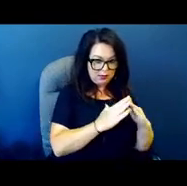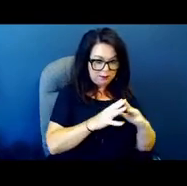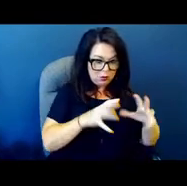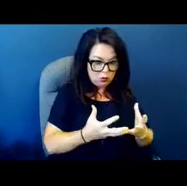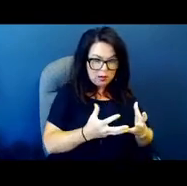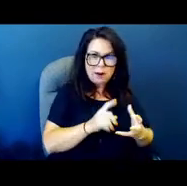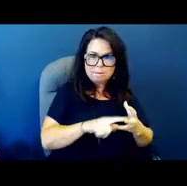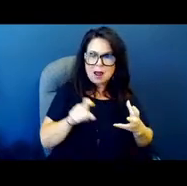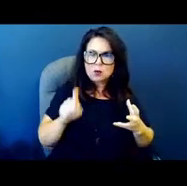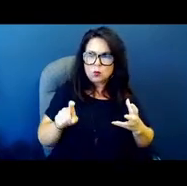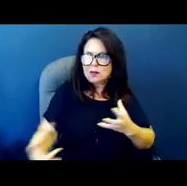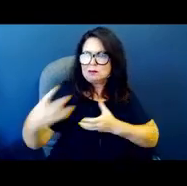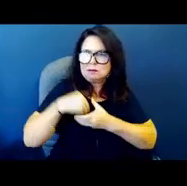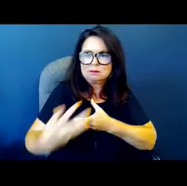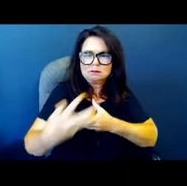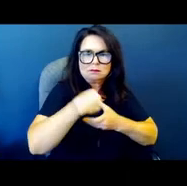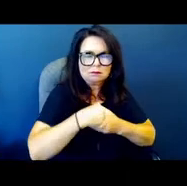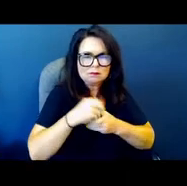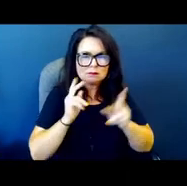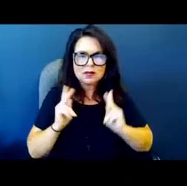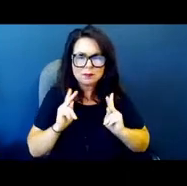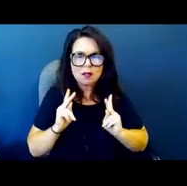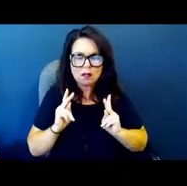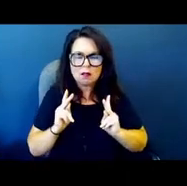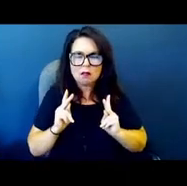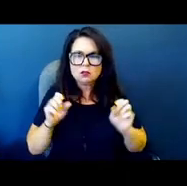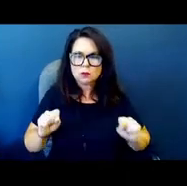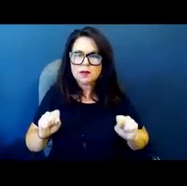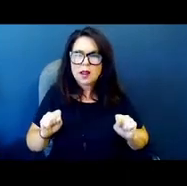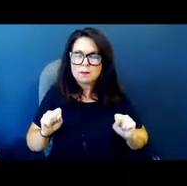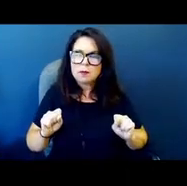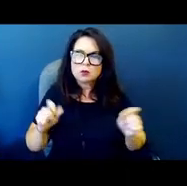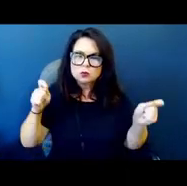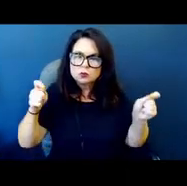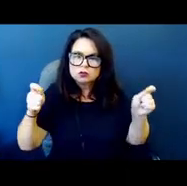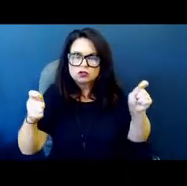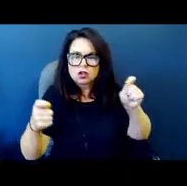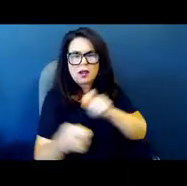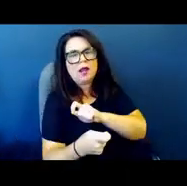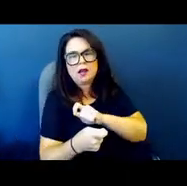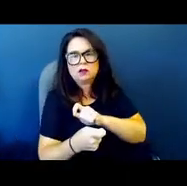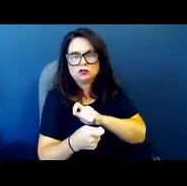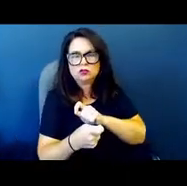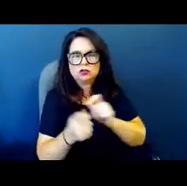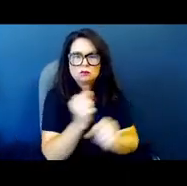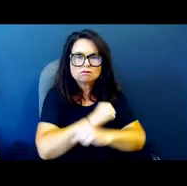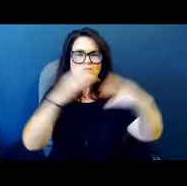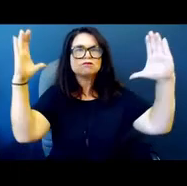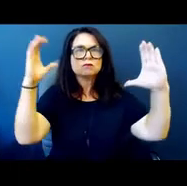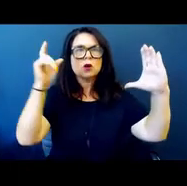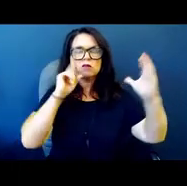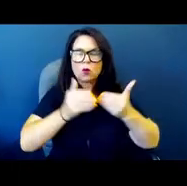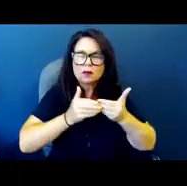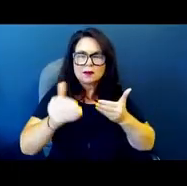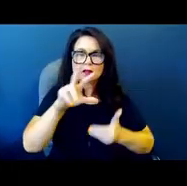to really make the change we need to see in the next 30 years, which I think